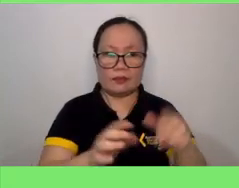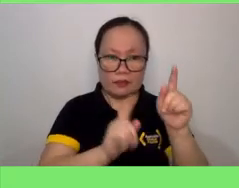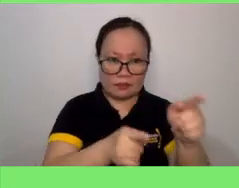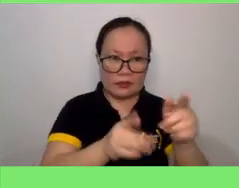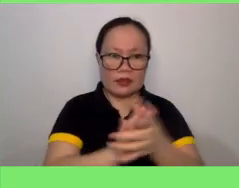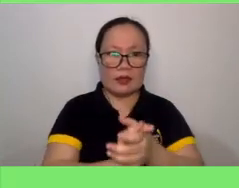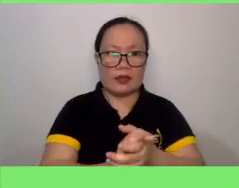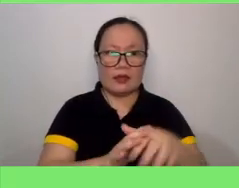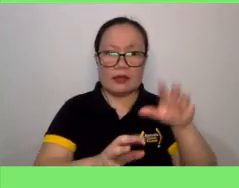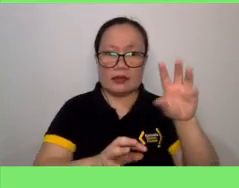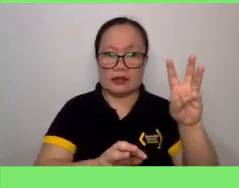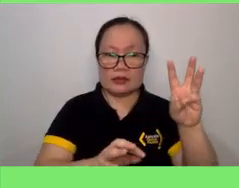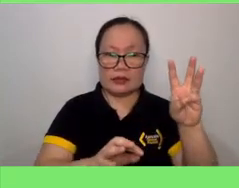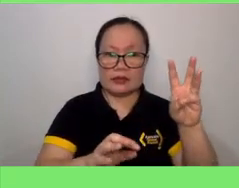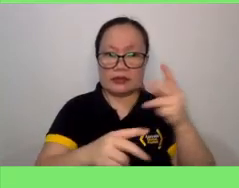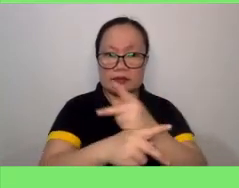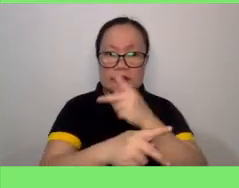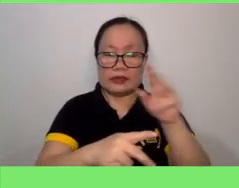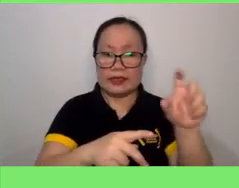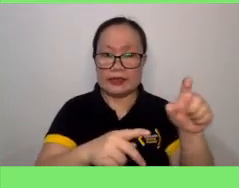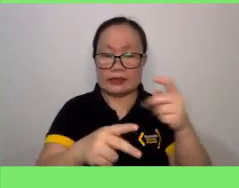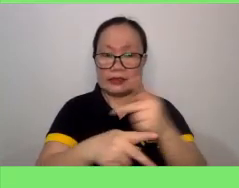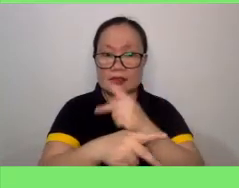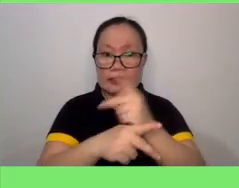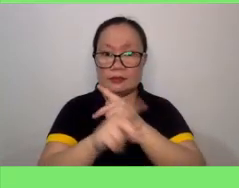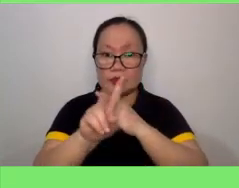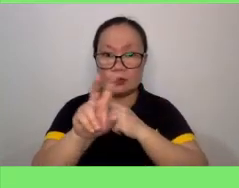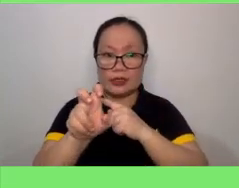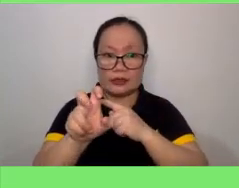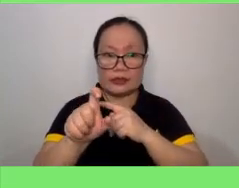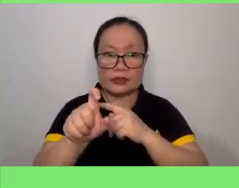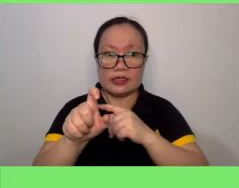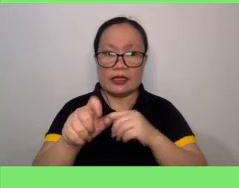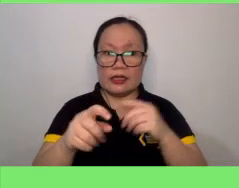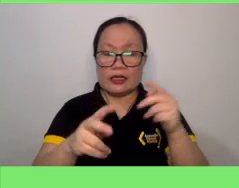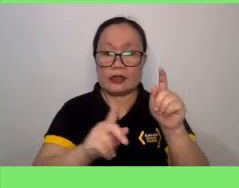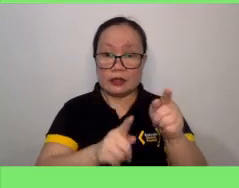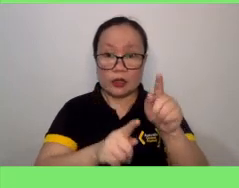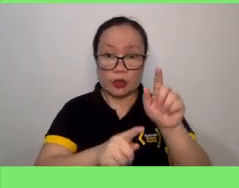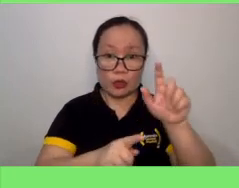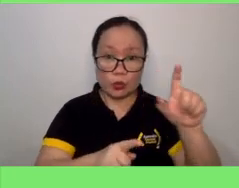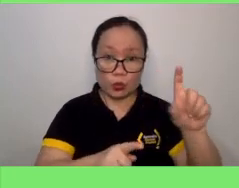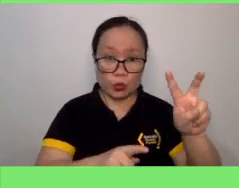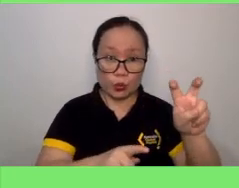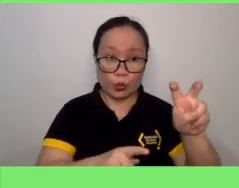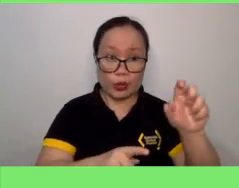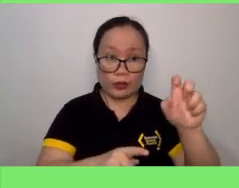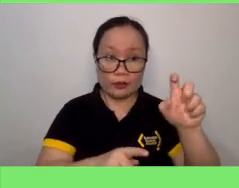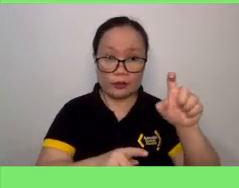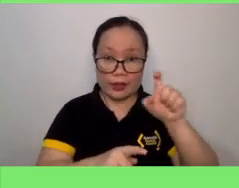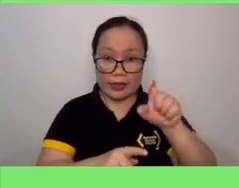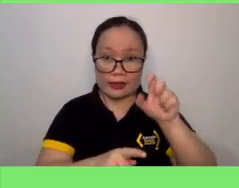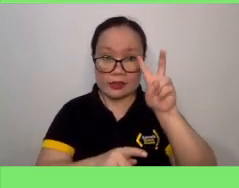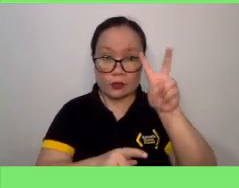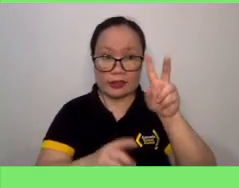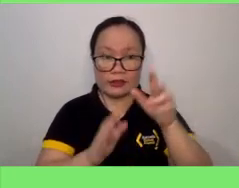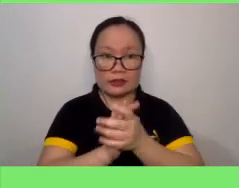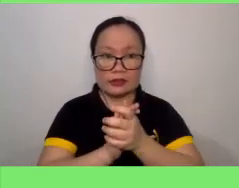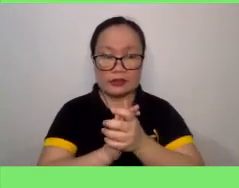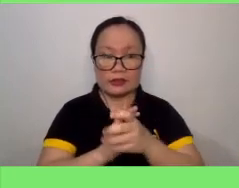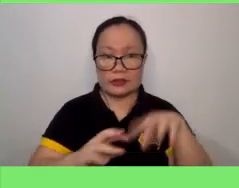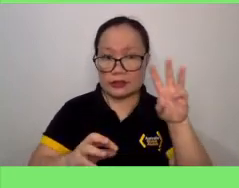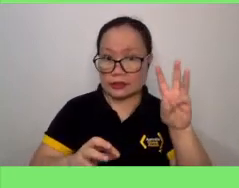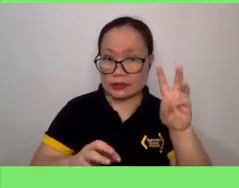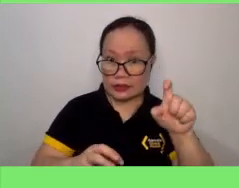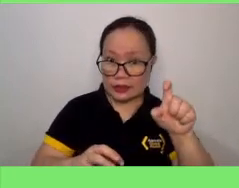negative 18x. 5 times 2, this is 10xy. Okay. So, kapag ganito